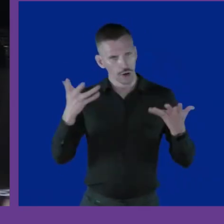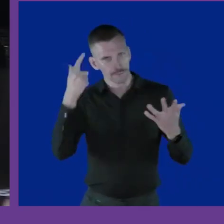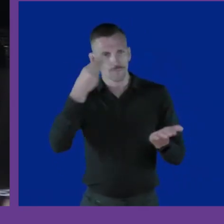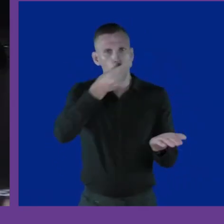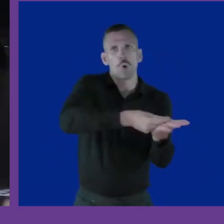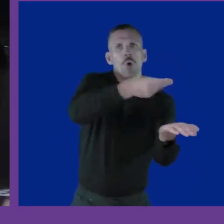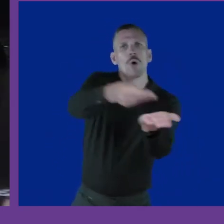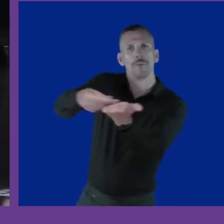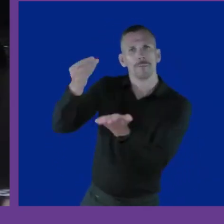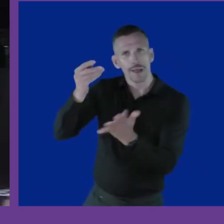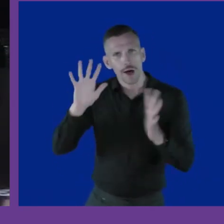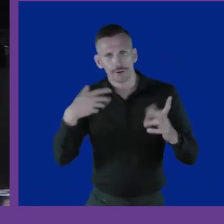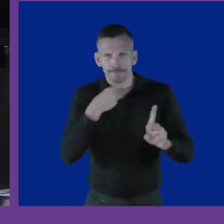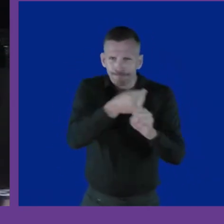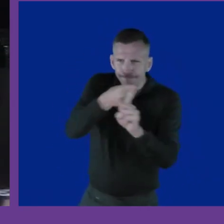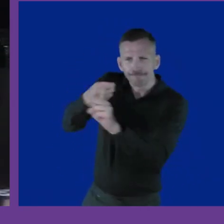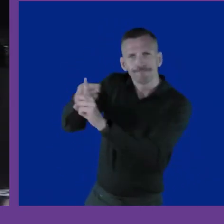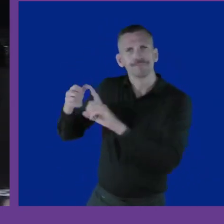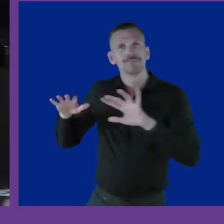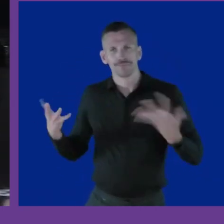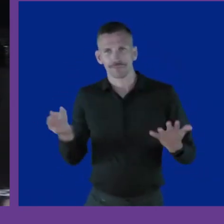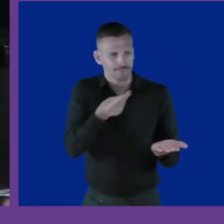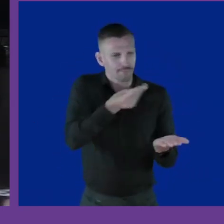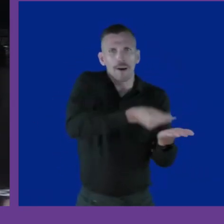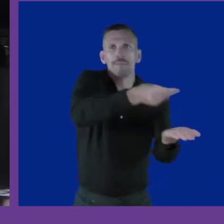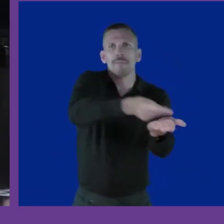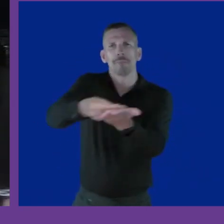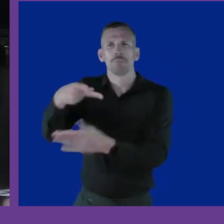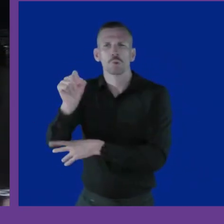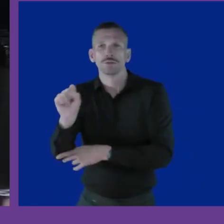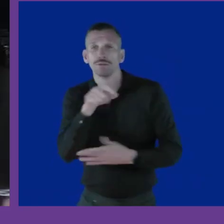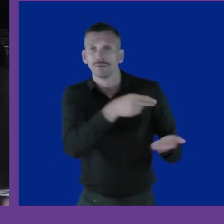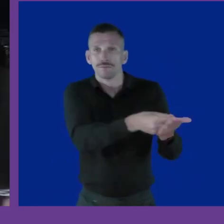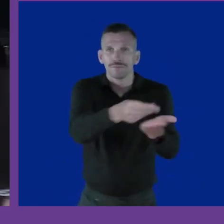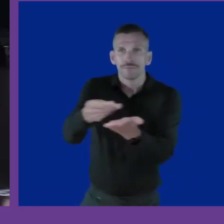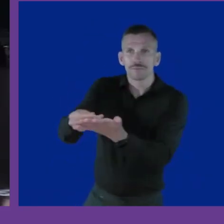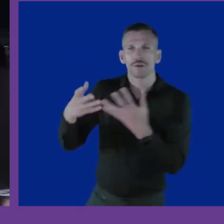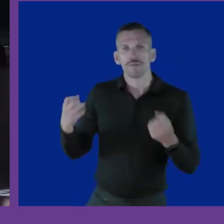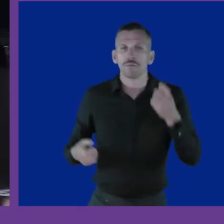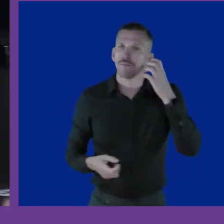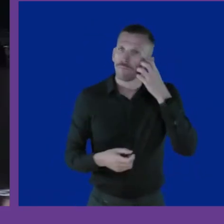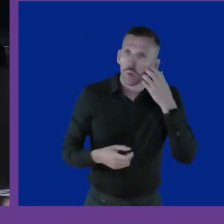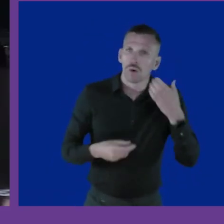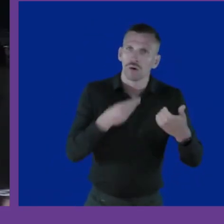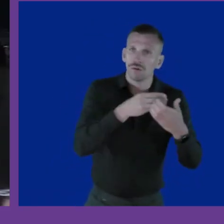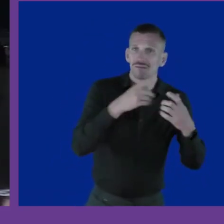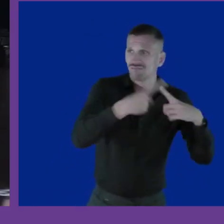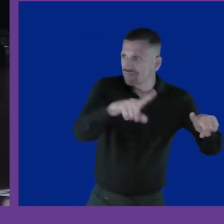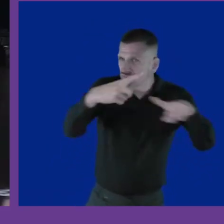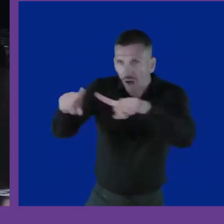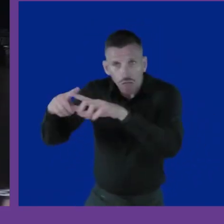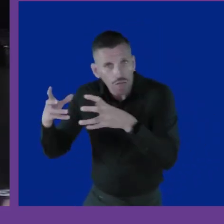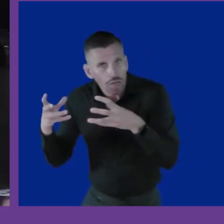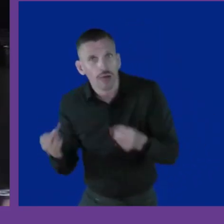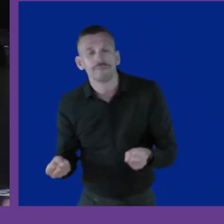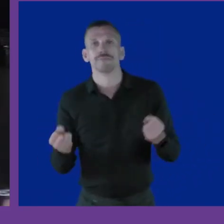we have so many banks, probably maybe device manufacturers on the line here today, and everybody is trying